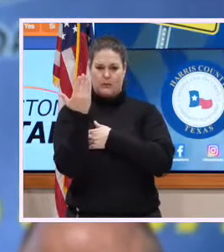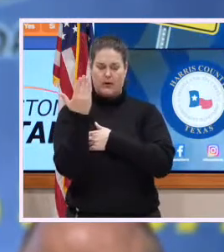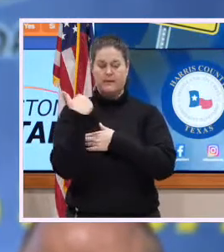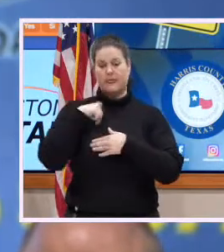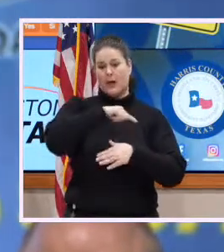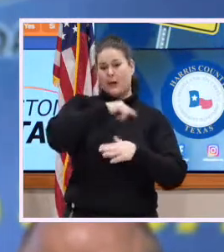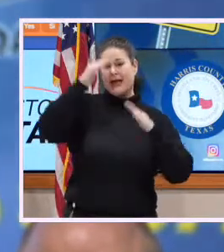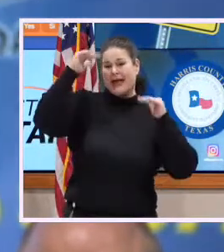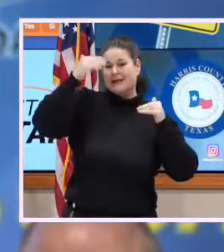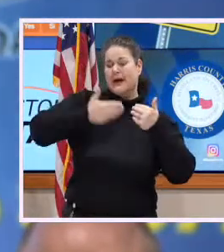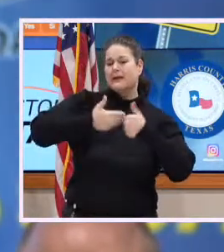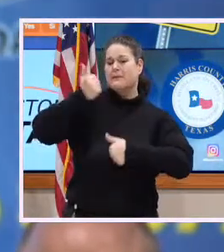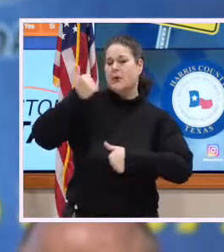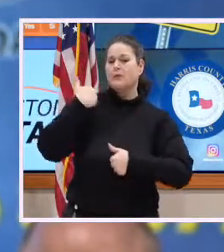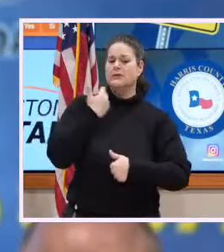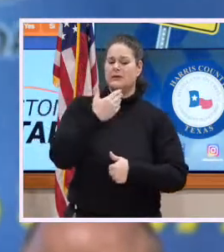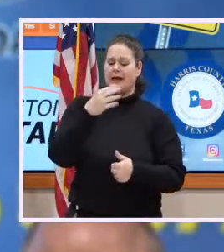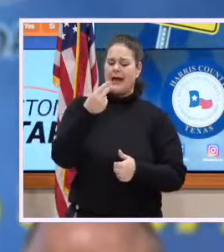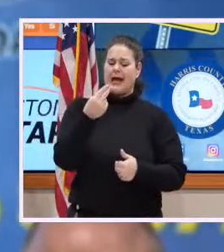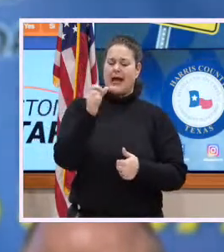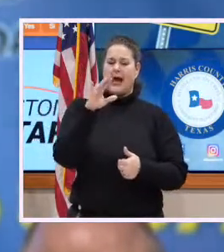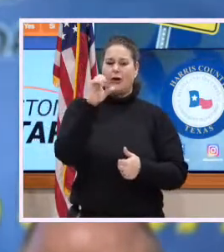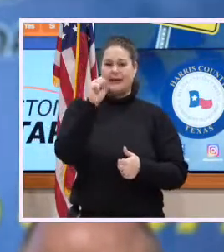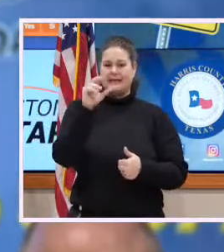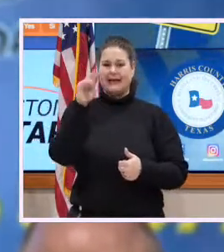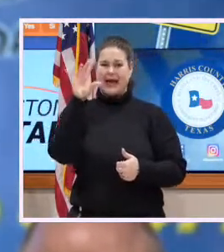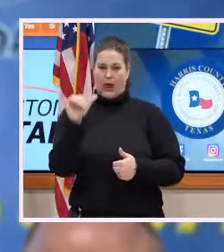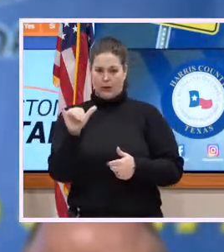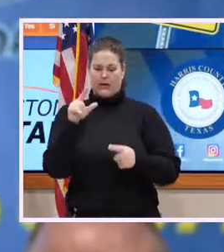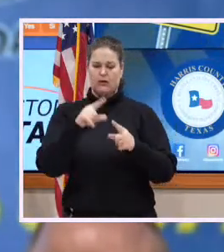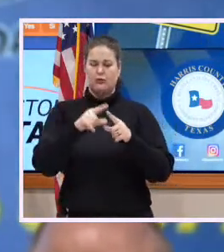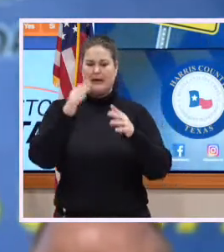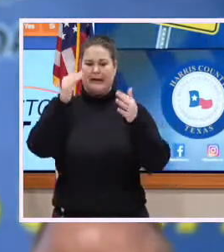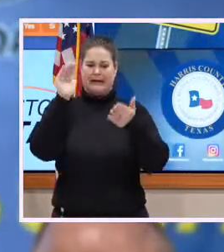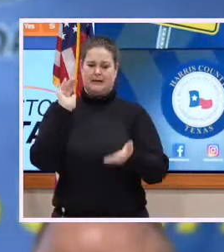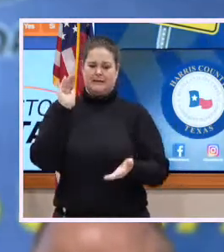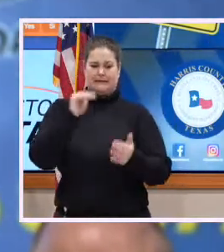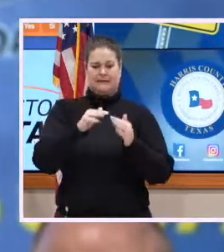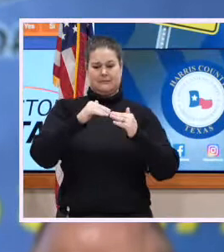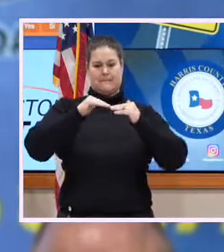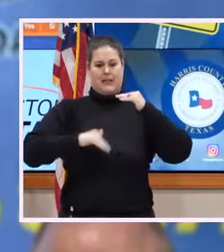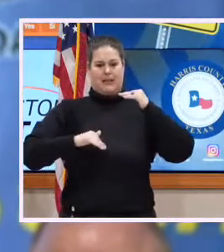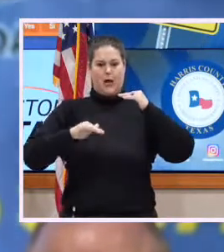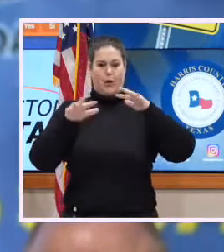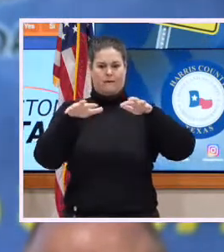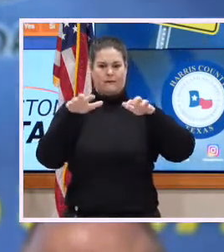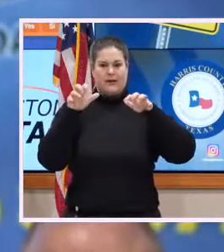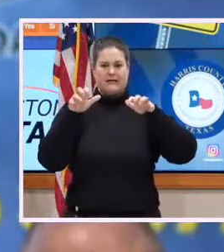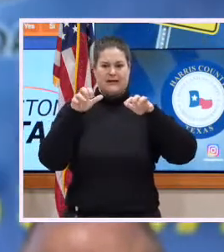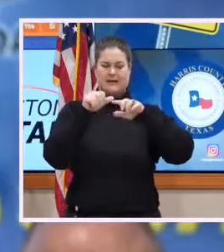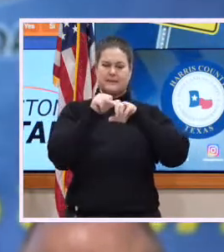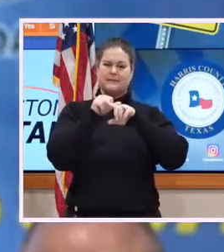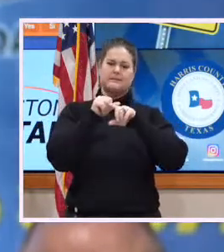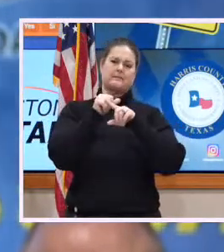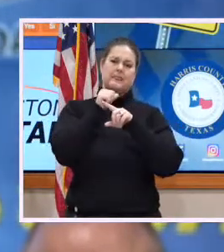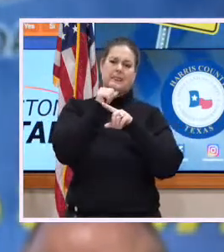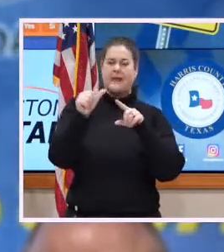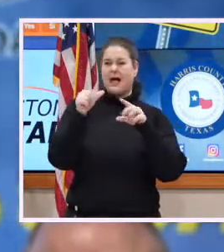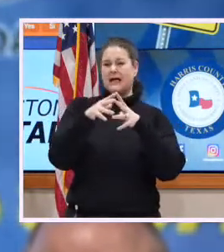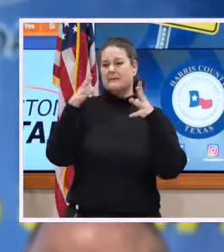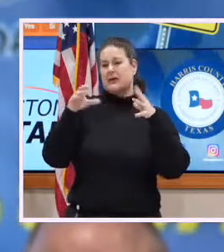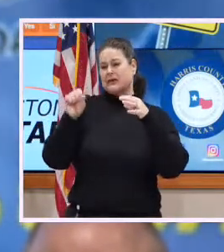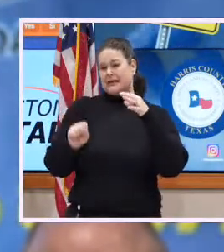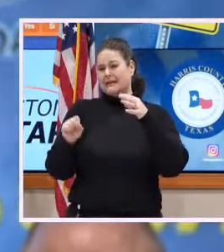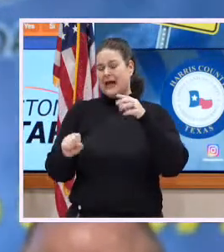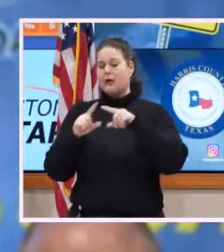most of the county to be below freezing, not as cold in the southern and southeastern parts of the county, but colder, upper 20s or so in the north